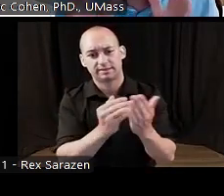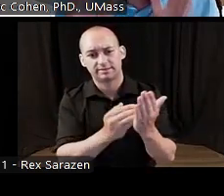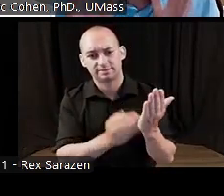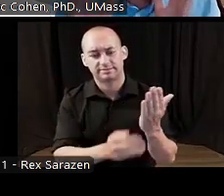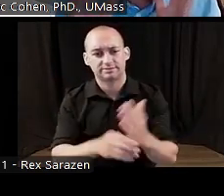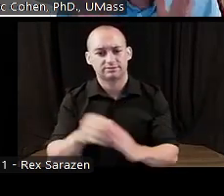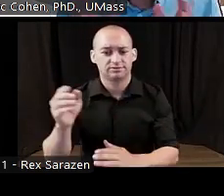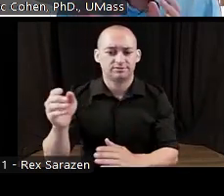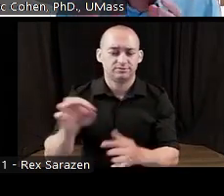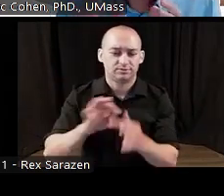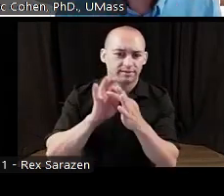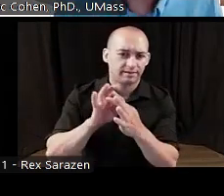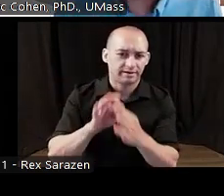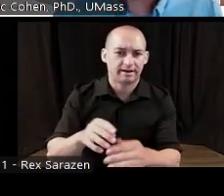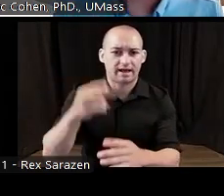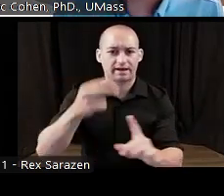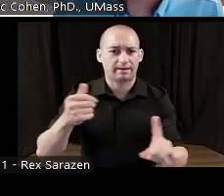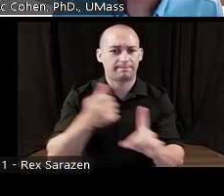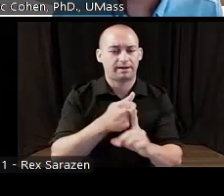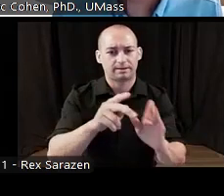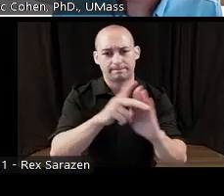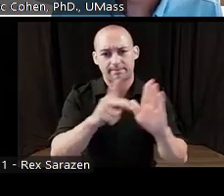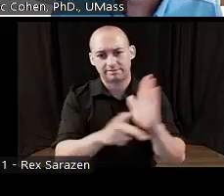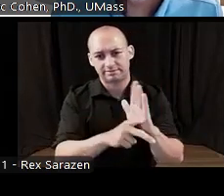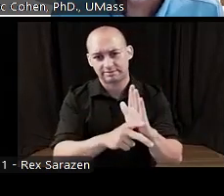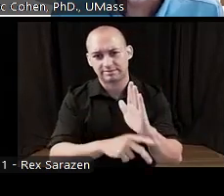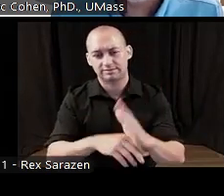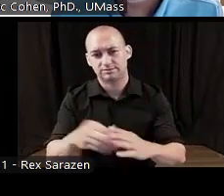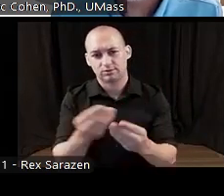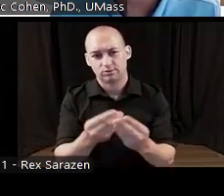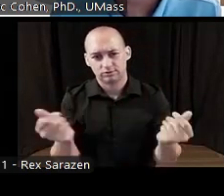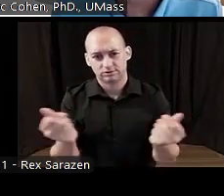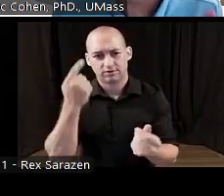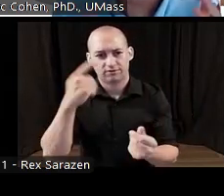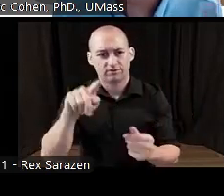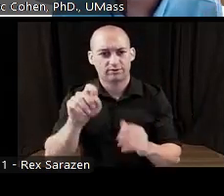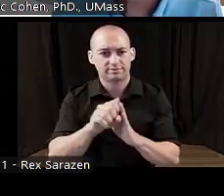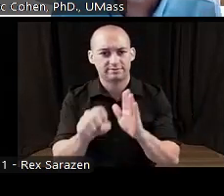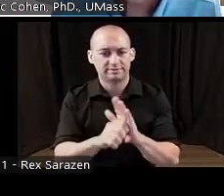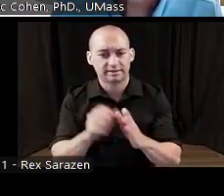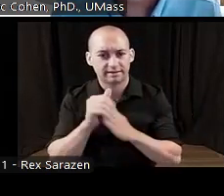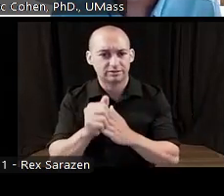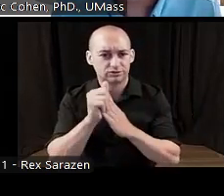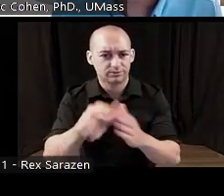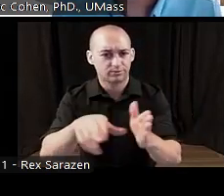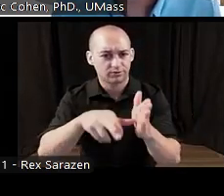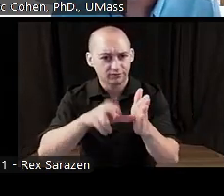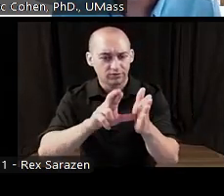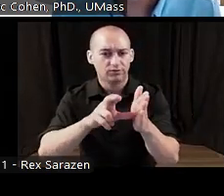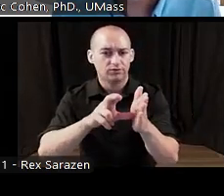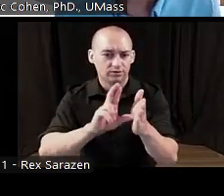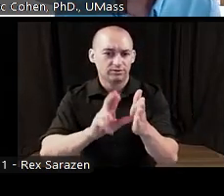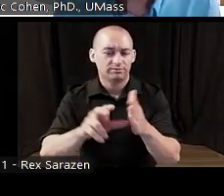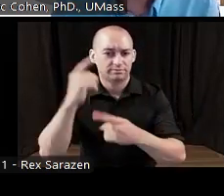relevant, high-impact policy and program solutions for the state leadership to review and